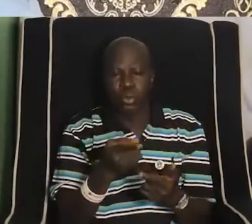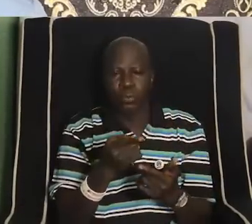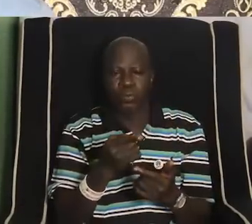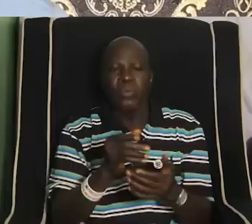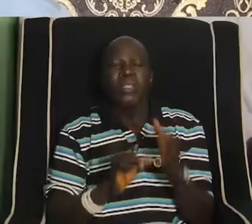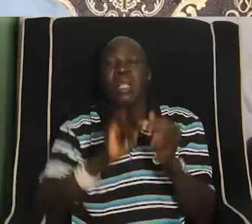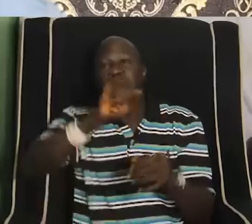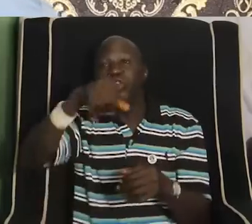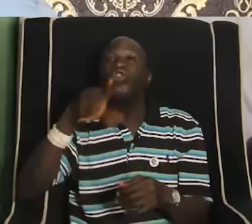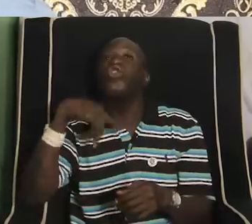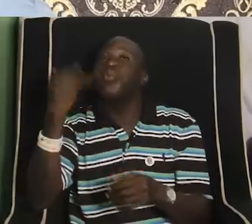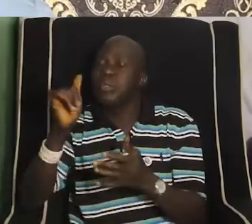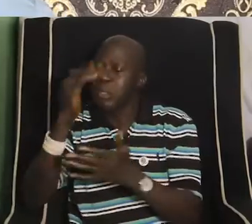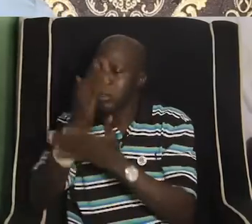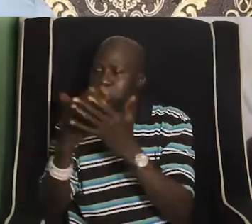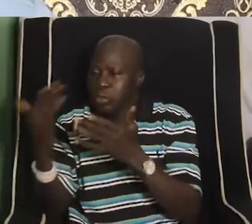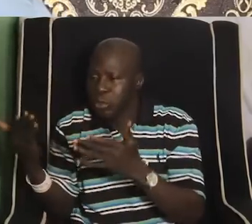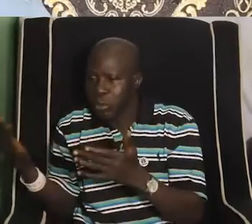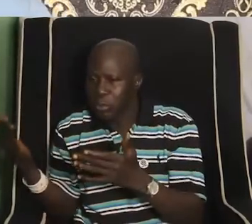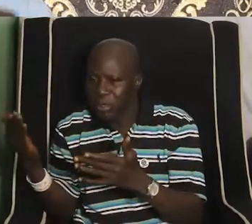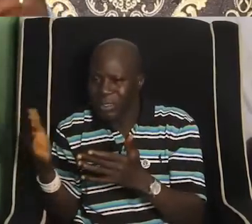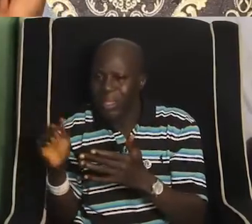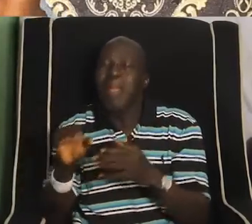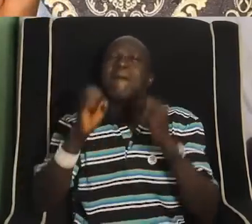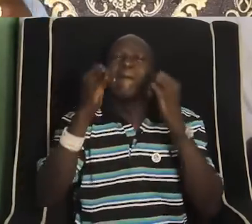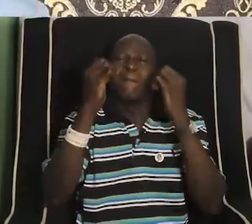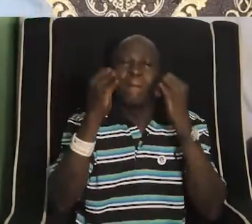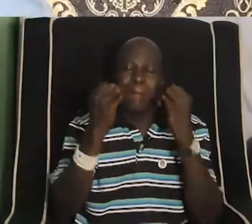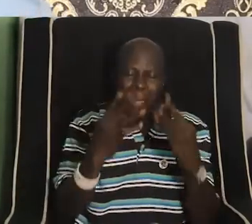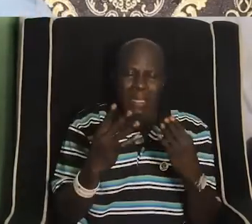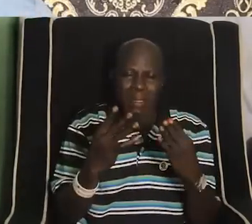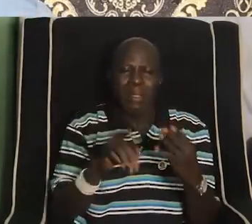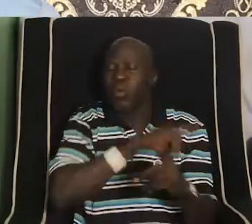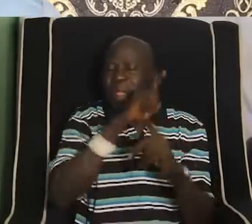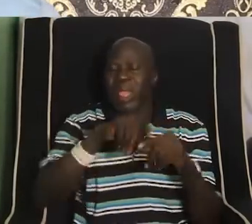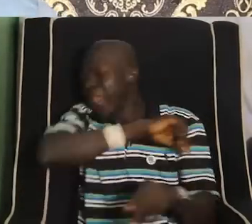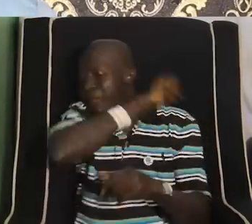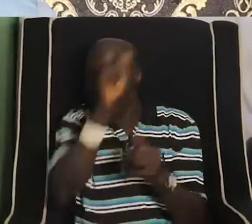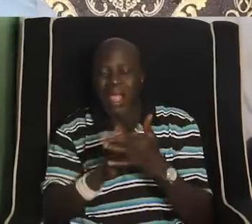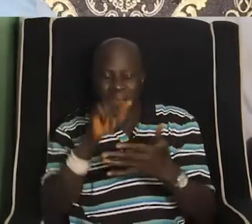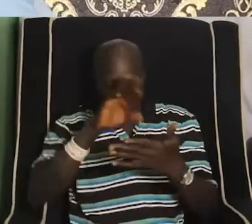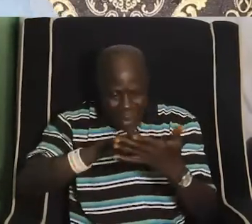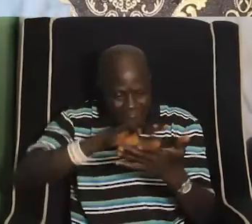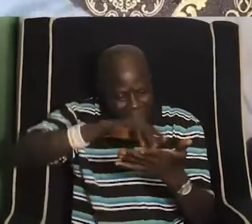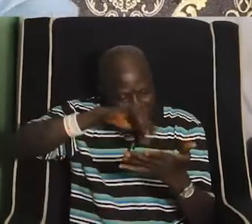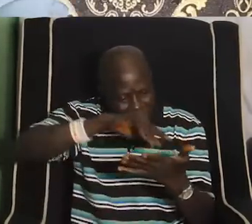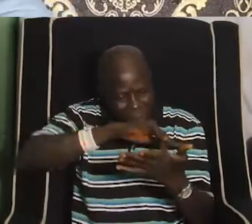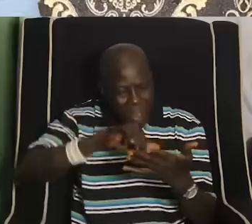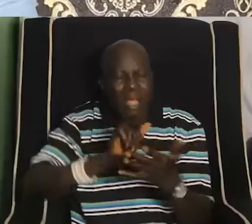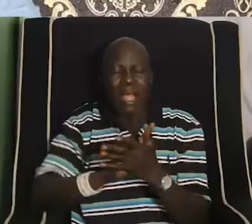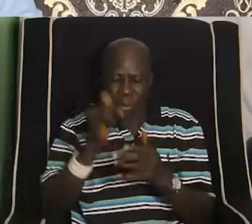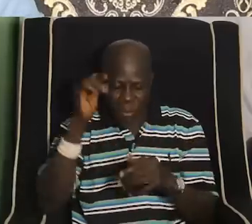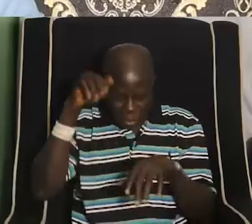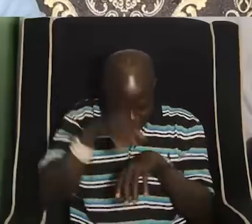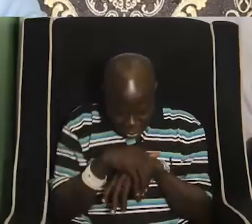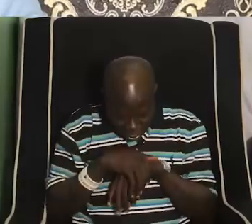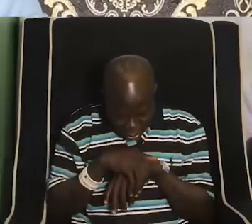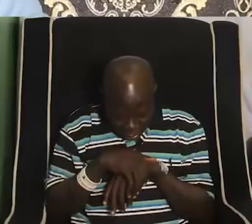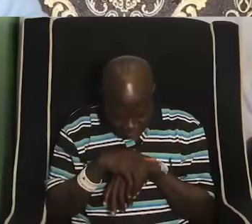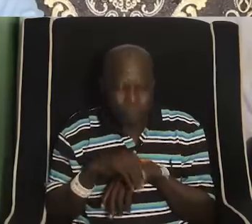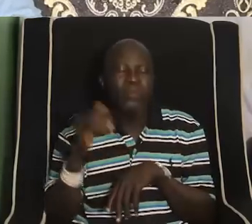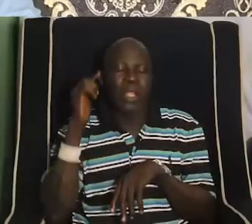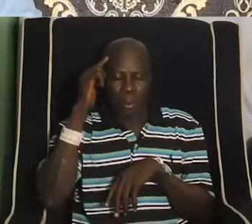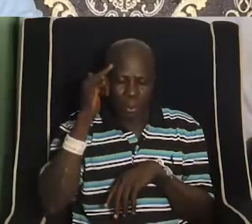Sorry, Job was on kankan. Job says something. Iye batim baka big belly. Whenever I read the scriptures that say, I will still bother my